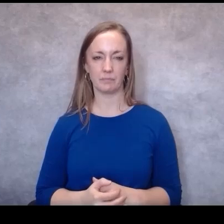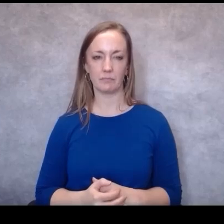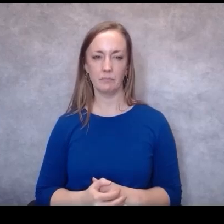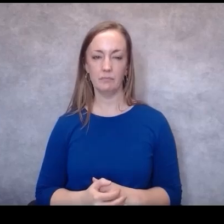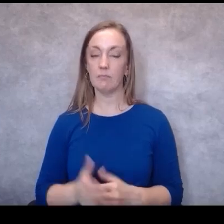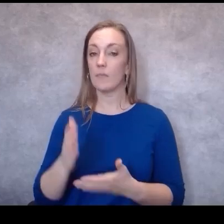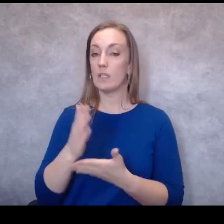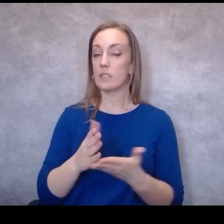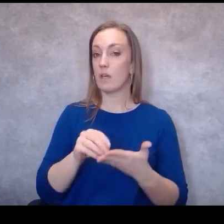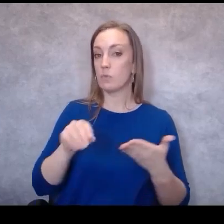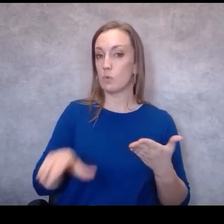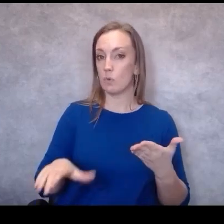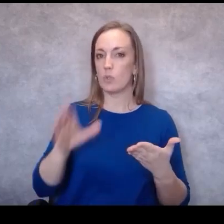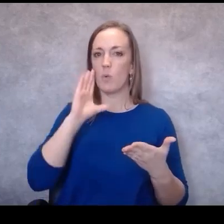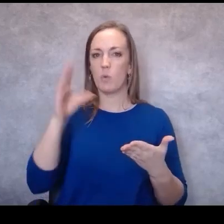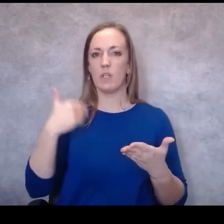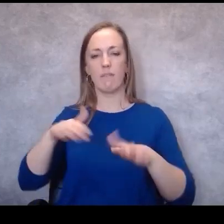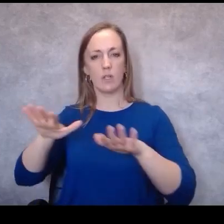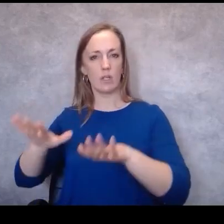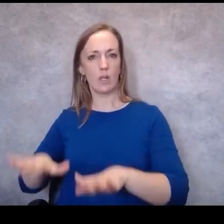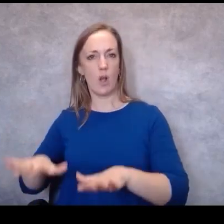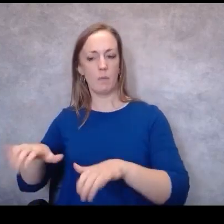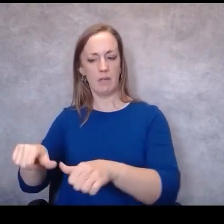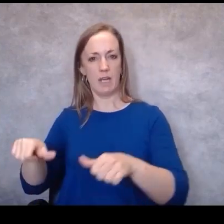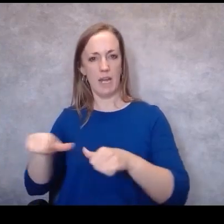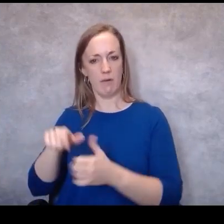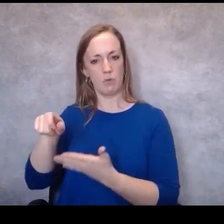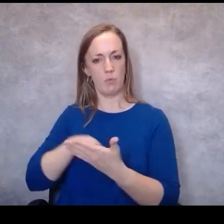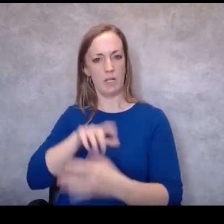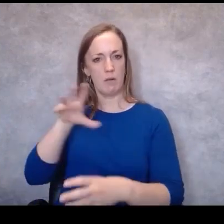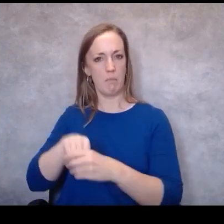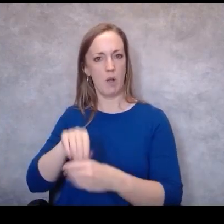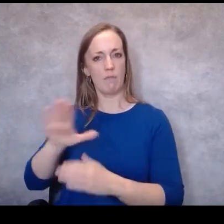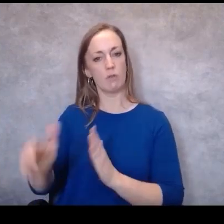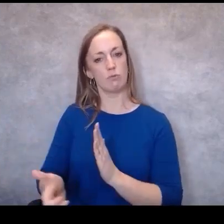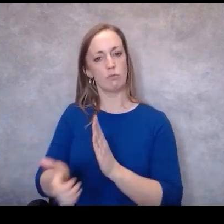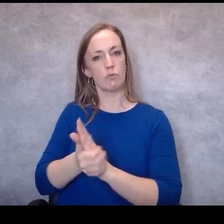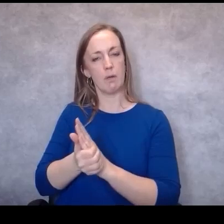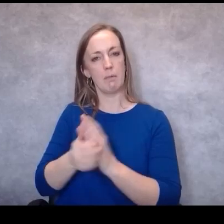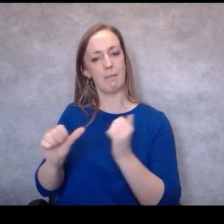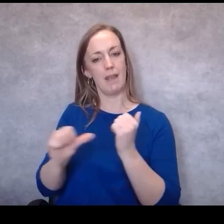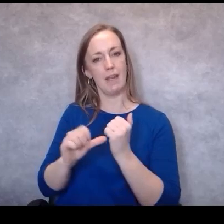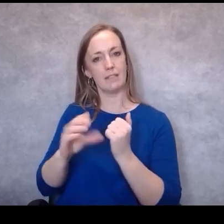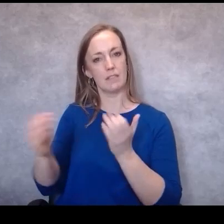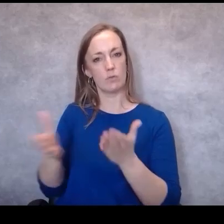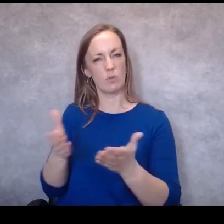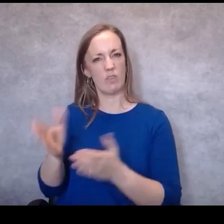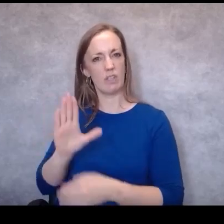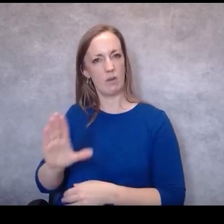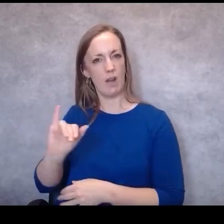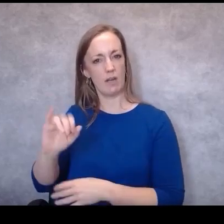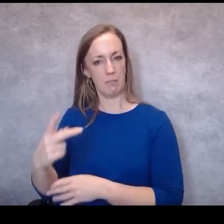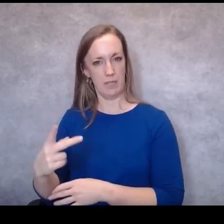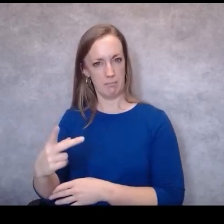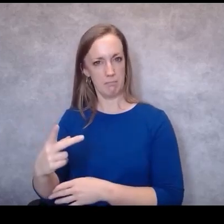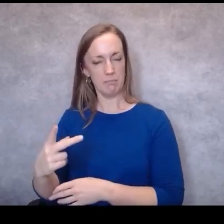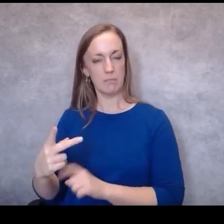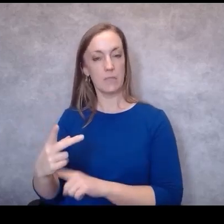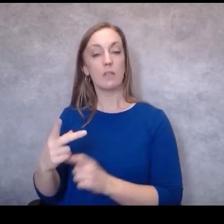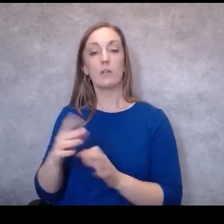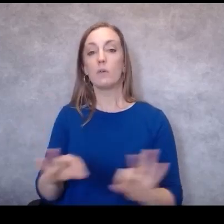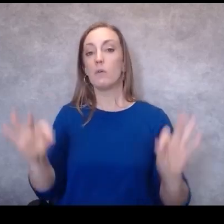Some students will have calm down areas written as part of the supplementary aids and services in their IEP. It's important